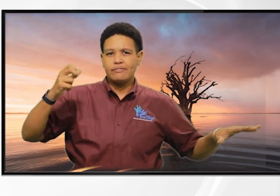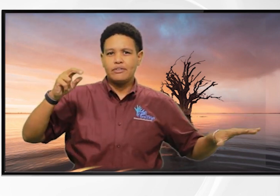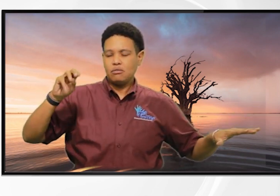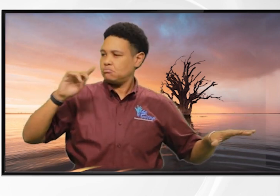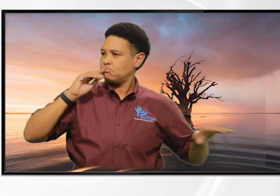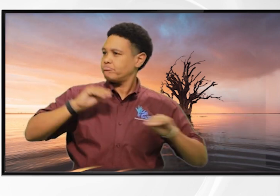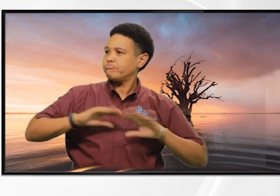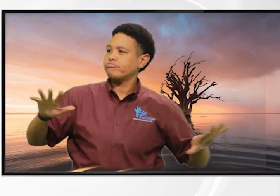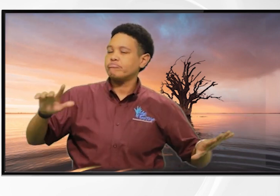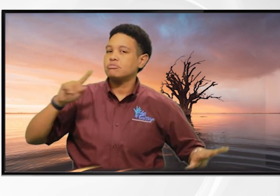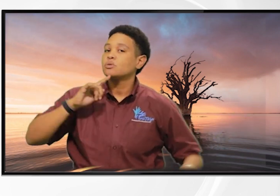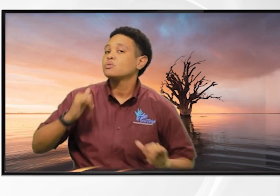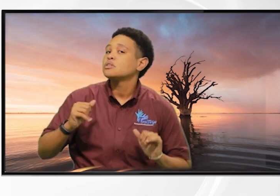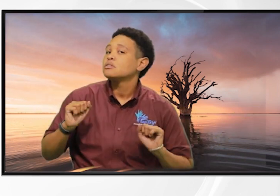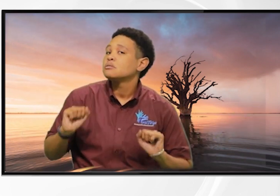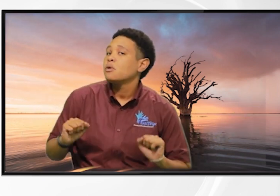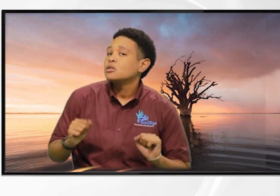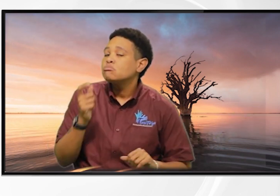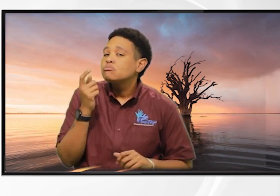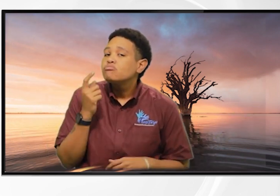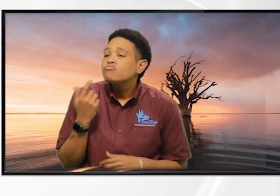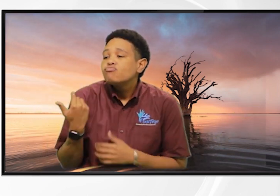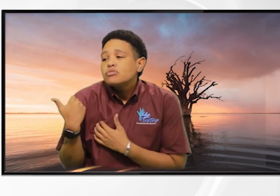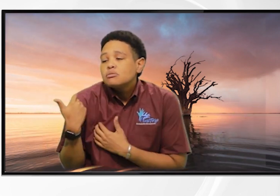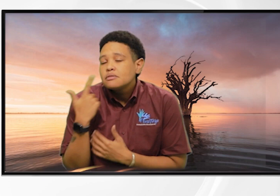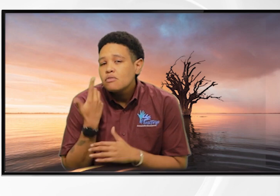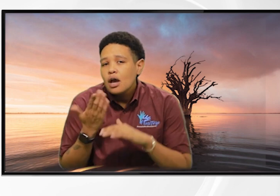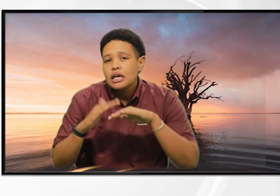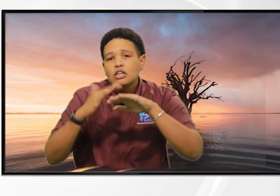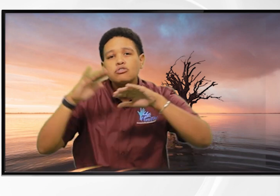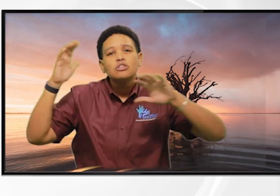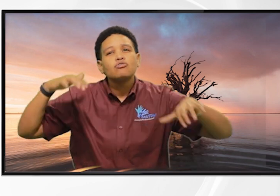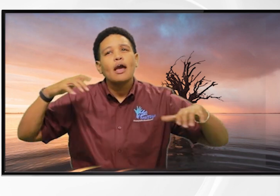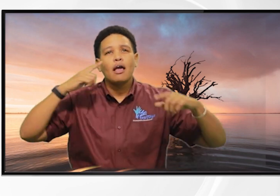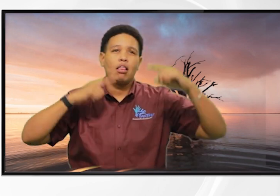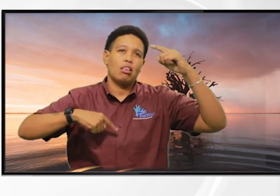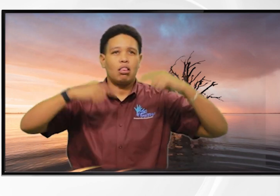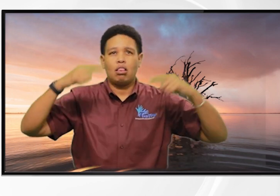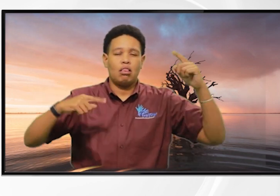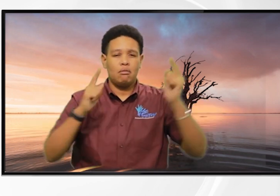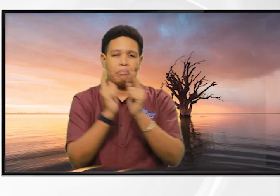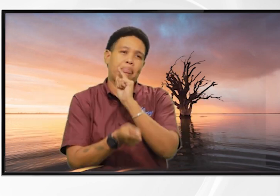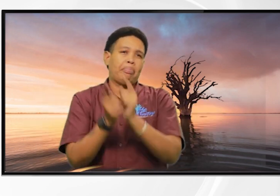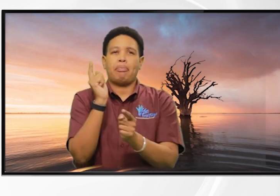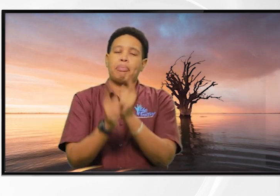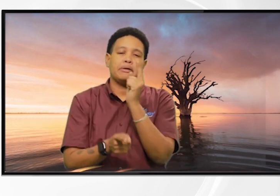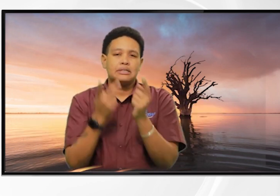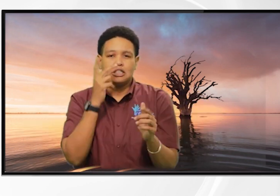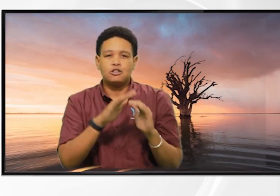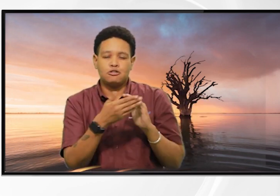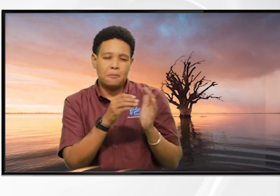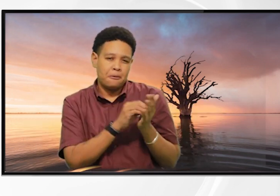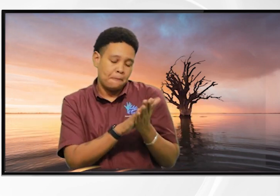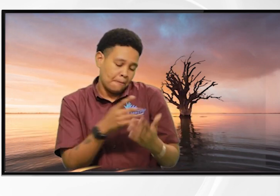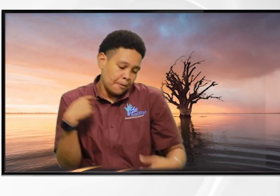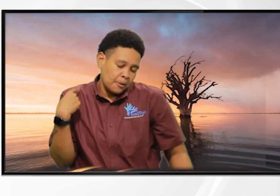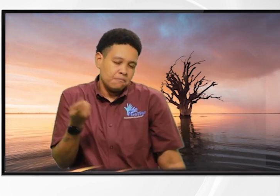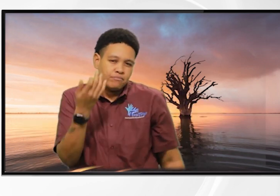also responsible for the recent increase in rainfall variability seen in the Jamaican record since the